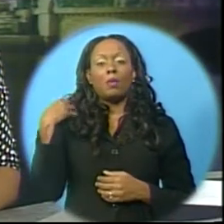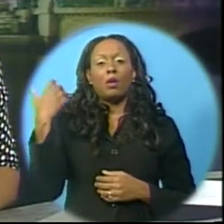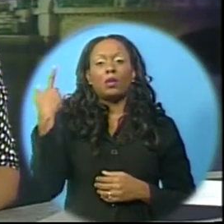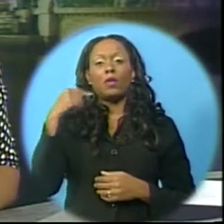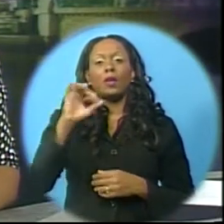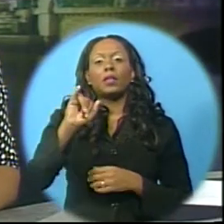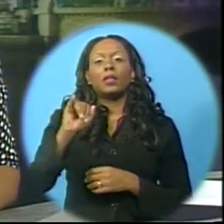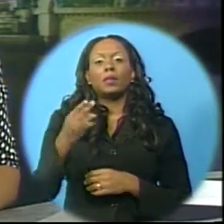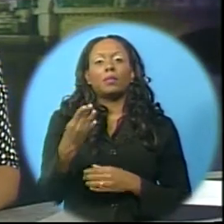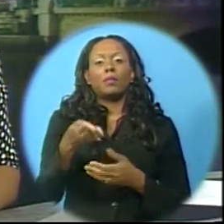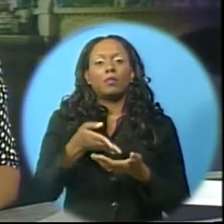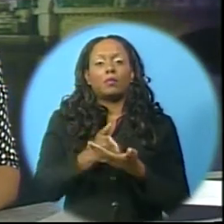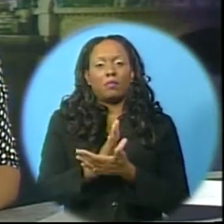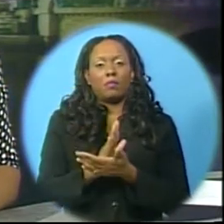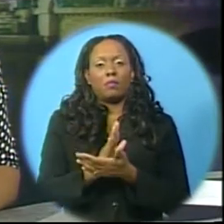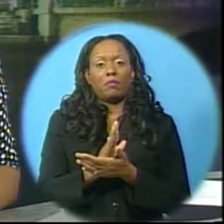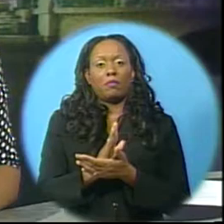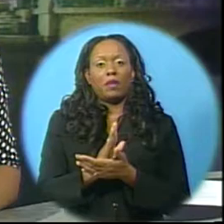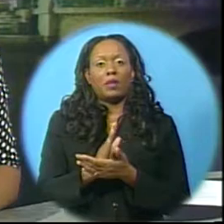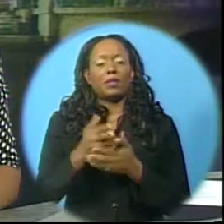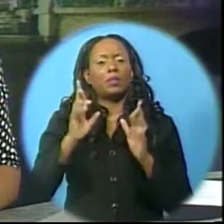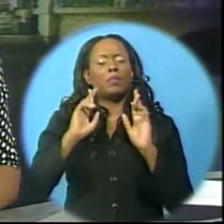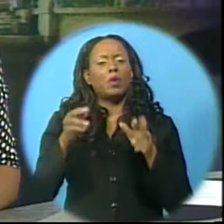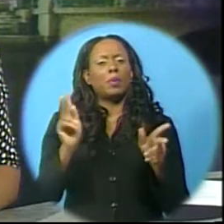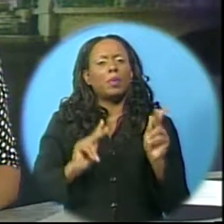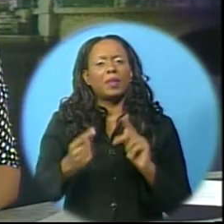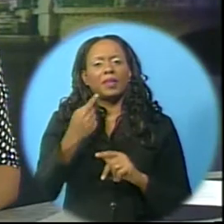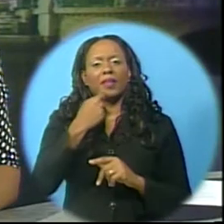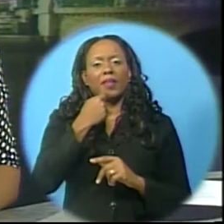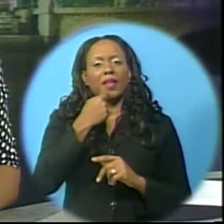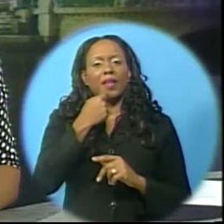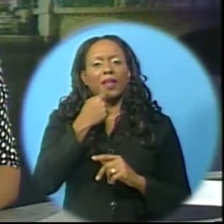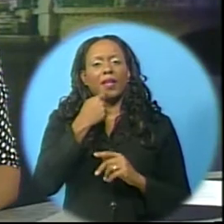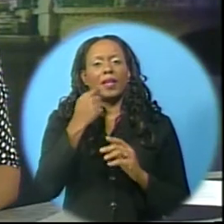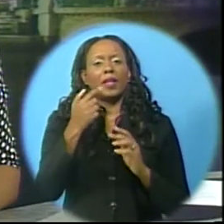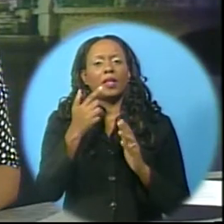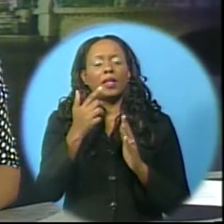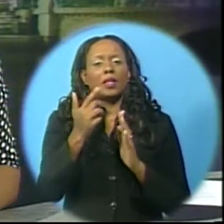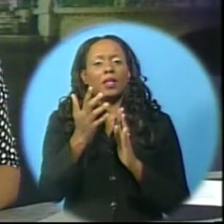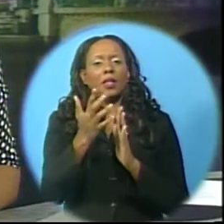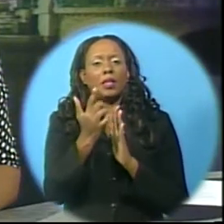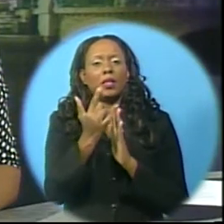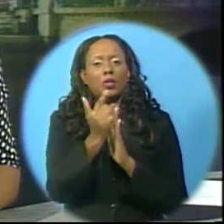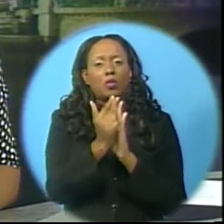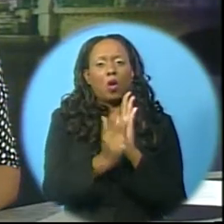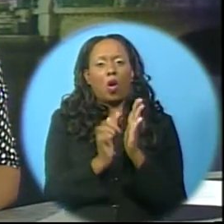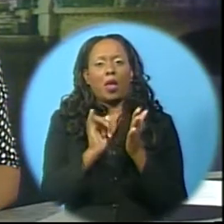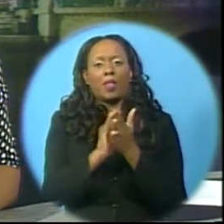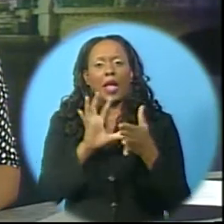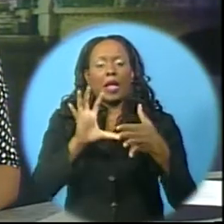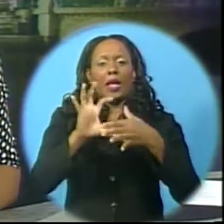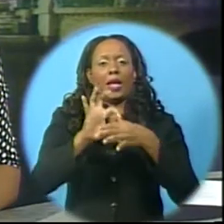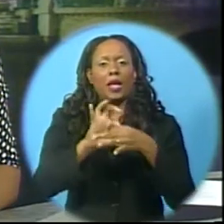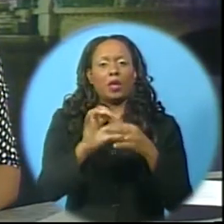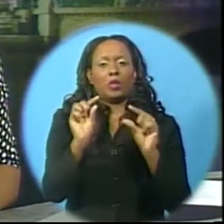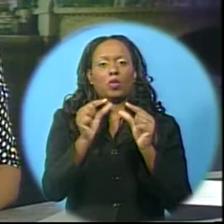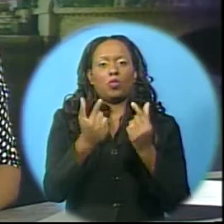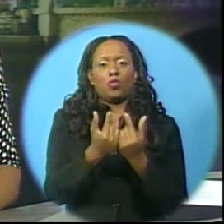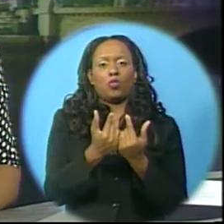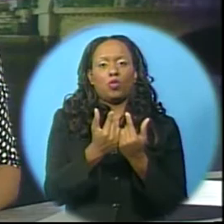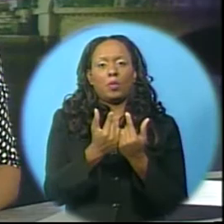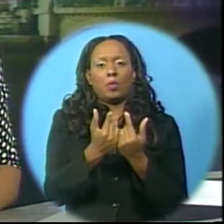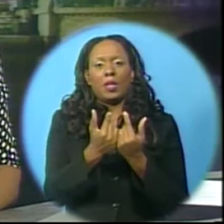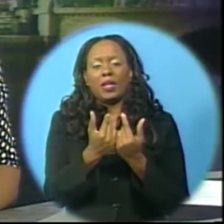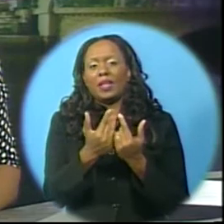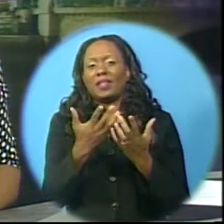Tribunal, Hal Gollop, has responded to critics who suggest that the legislation governing the body is too employee-friendly. The attorney at